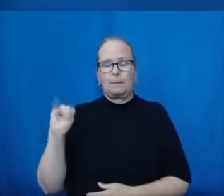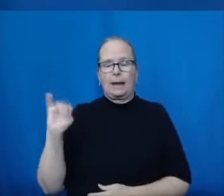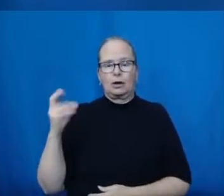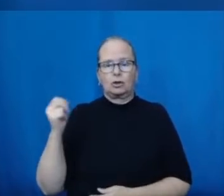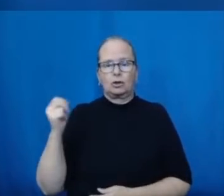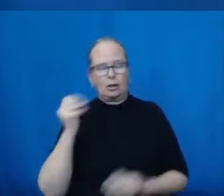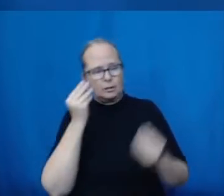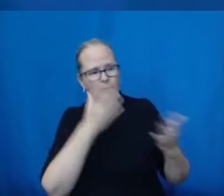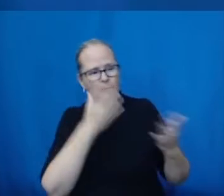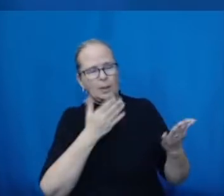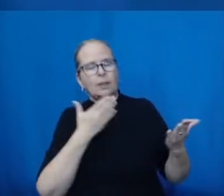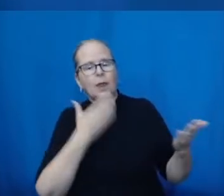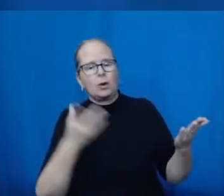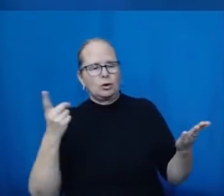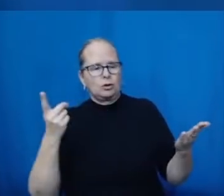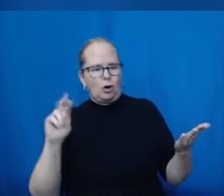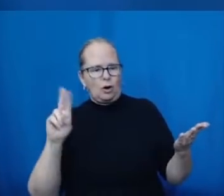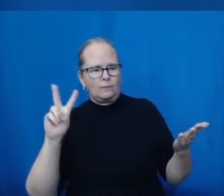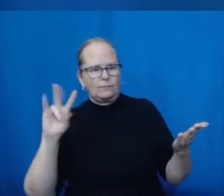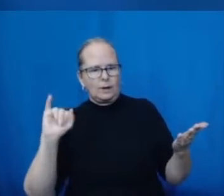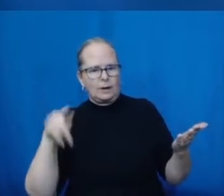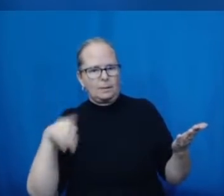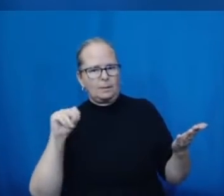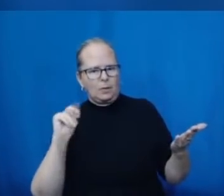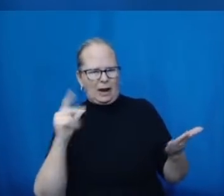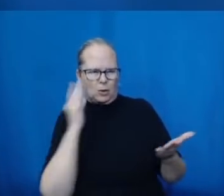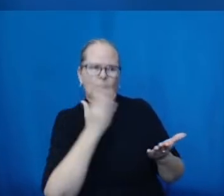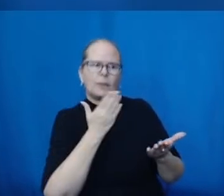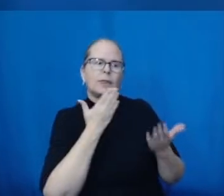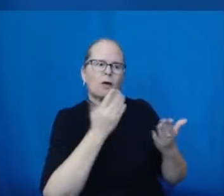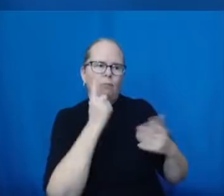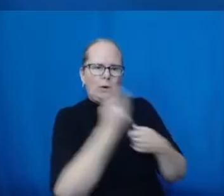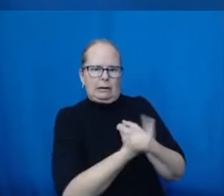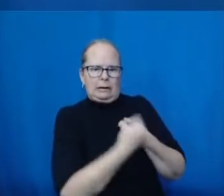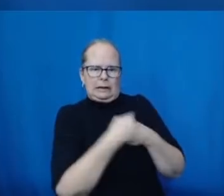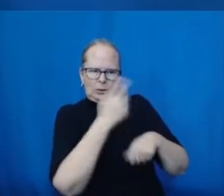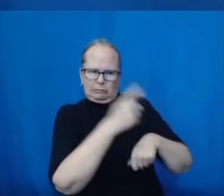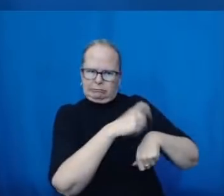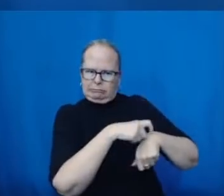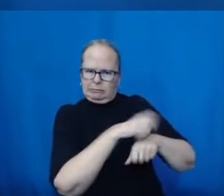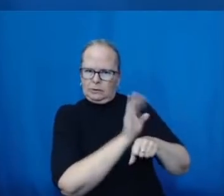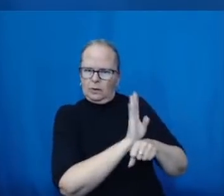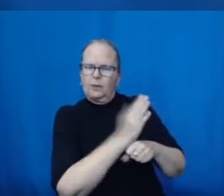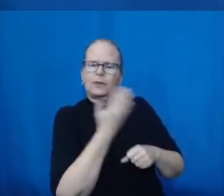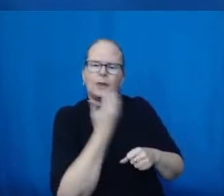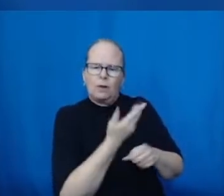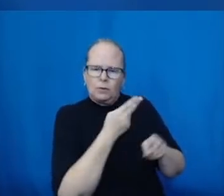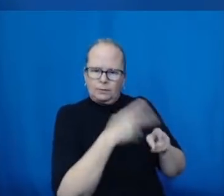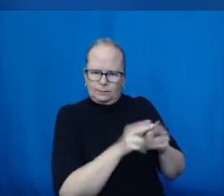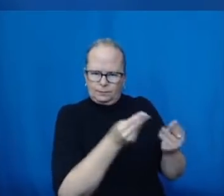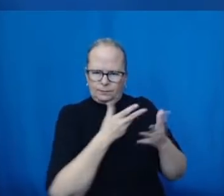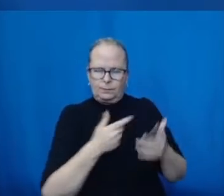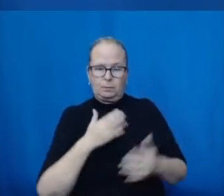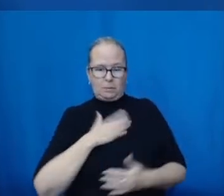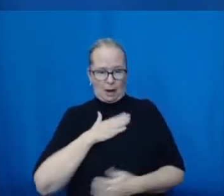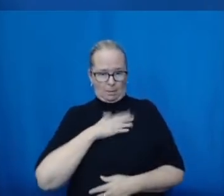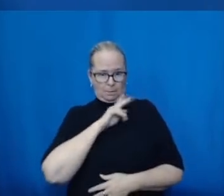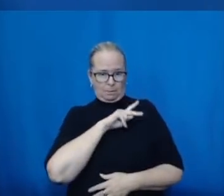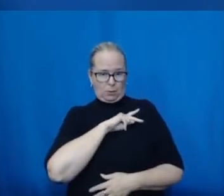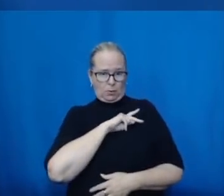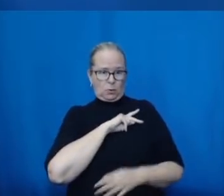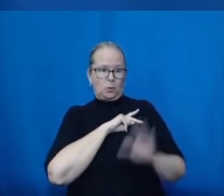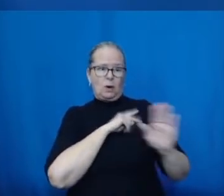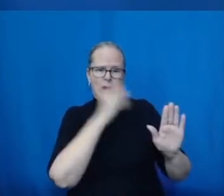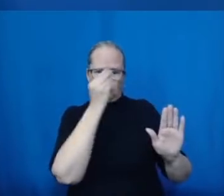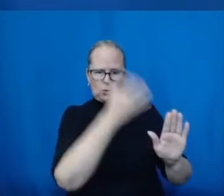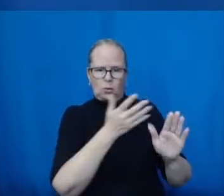know personally, and I suspect many folks watching at home, hope that you get to have a fairly uneventful shift ahead of you. That being